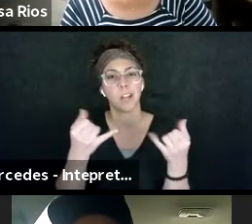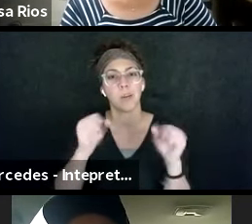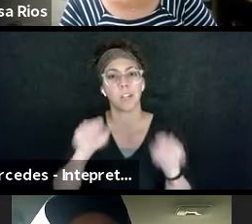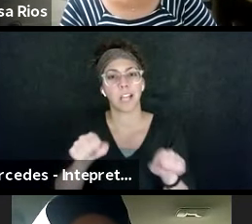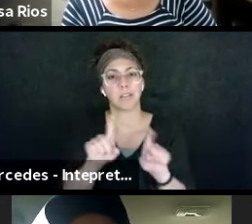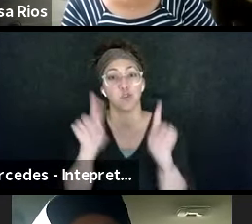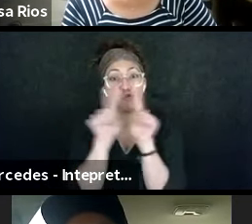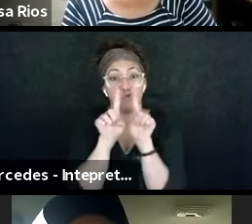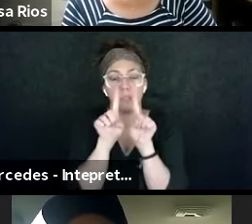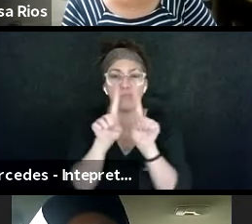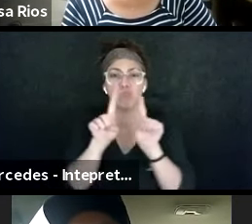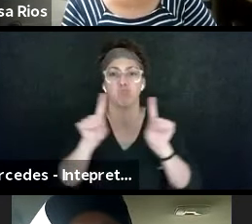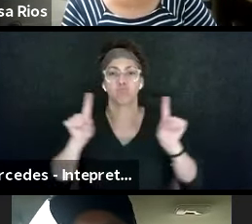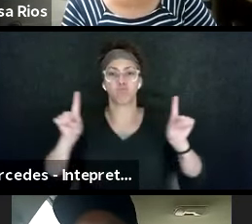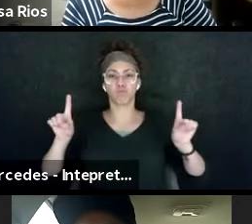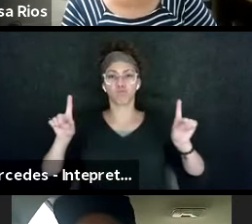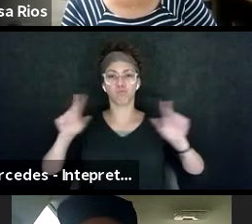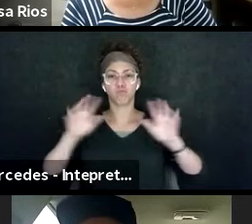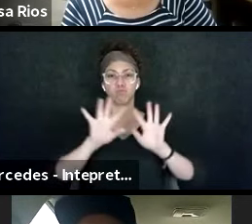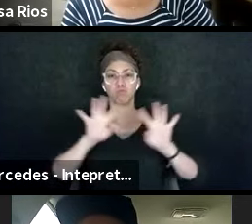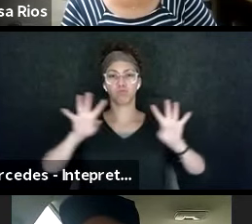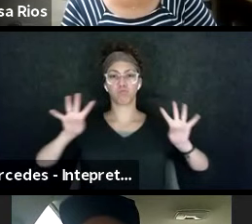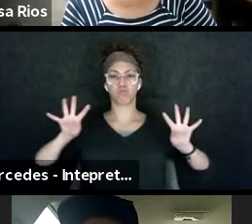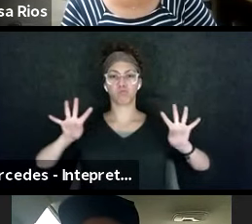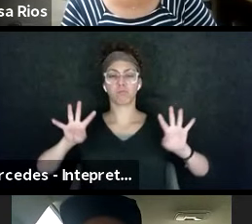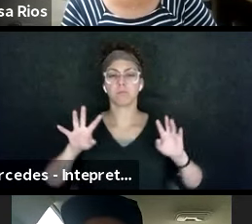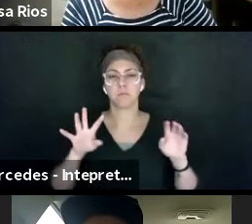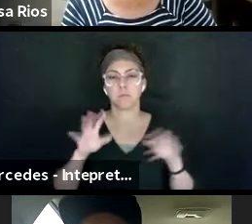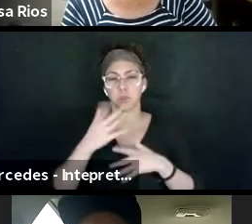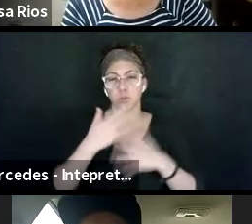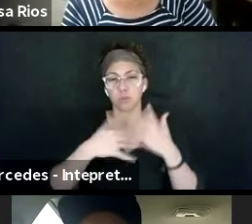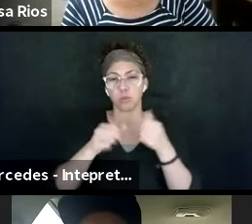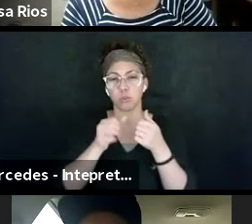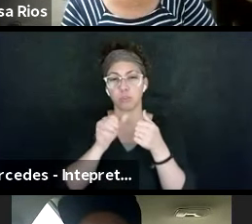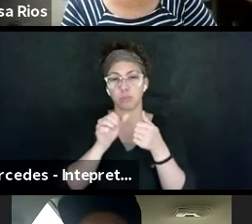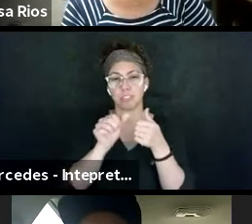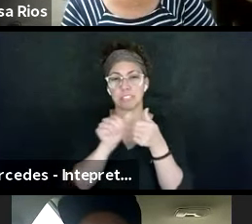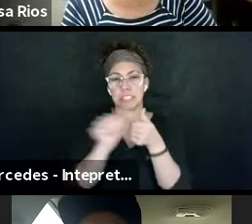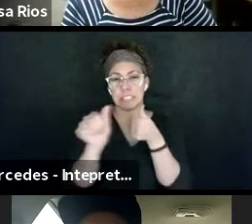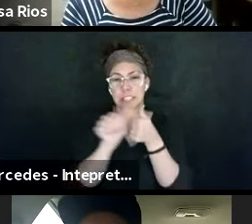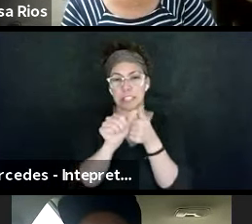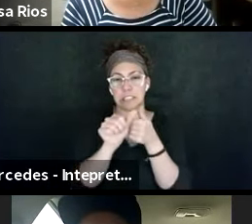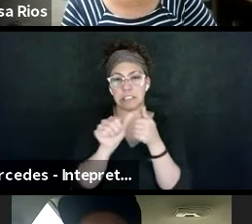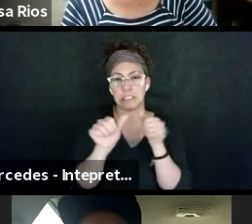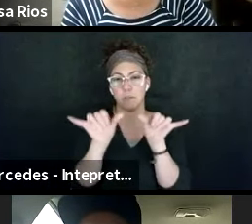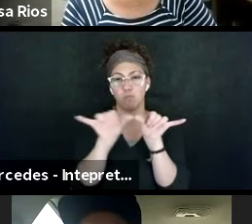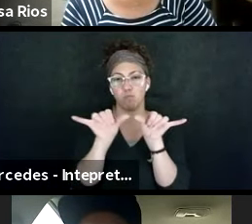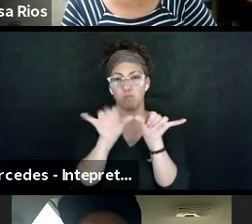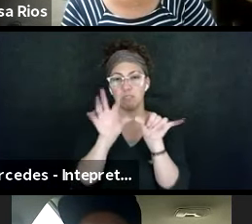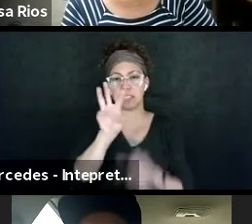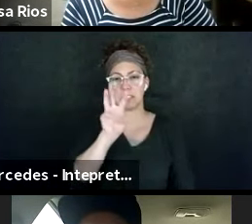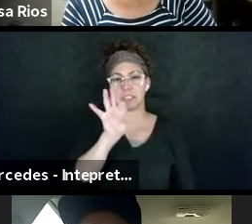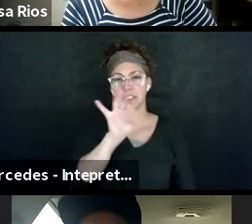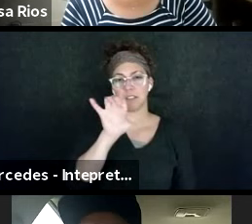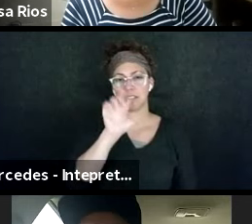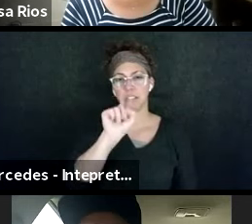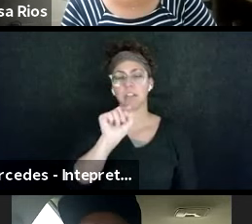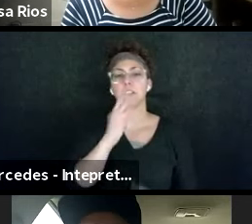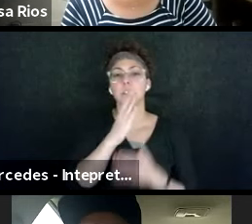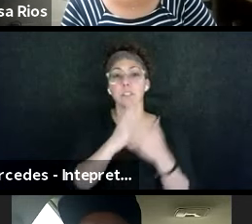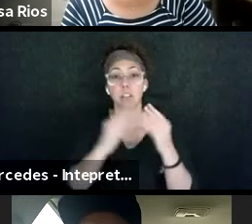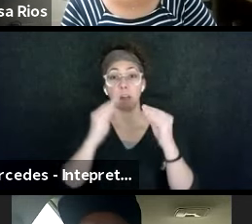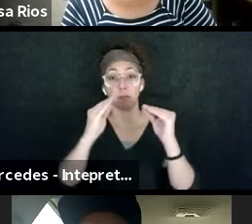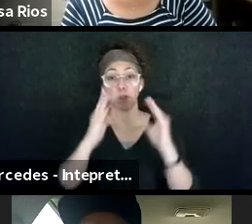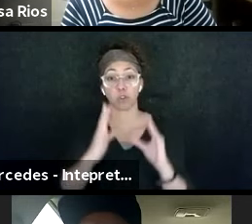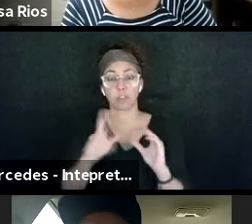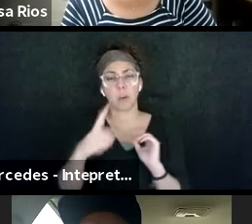that larger space to maintain social distancing. Some instructors have gone to instead of being fully face-to-face, they've